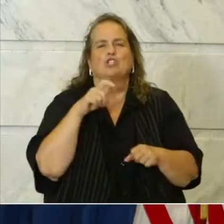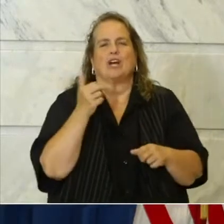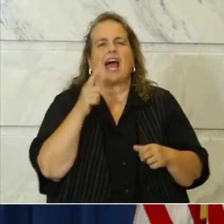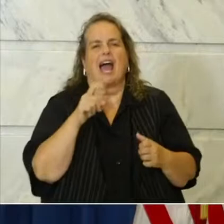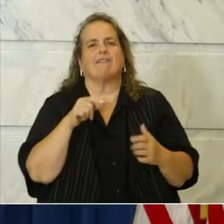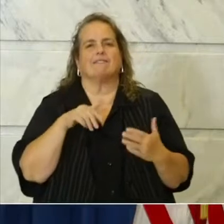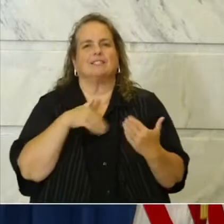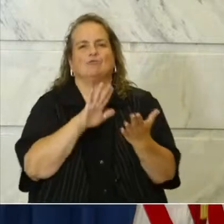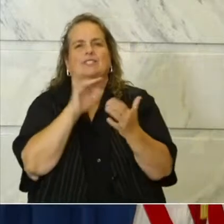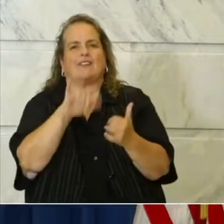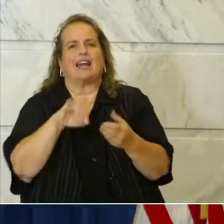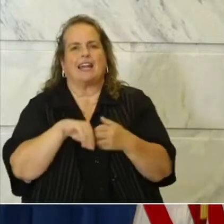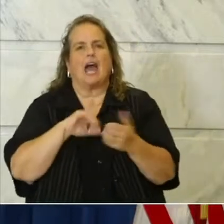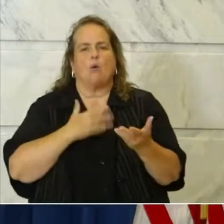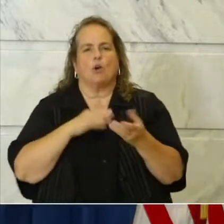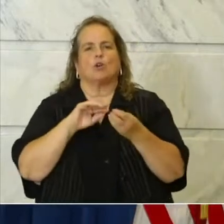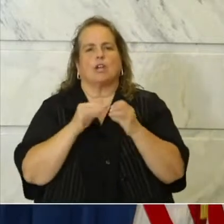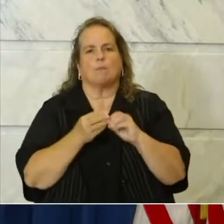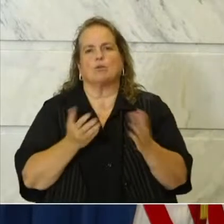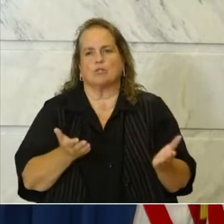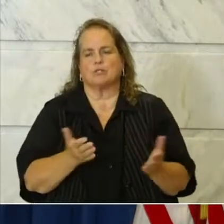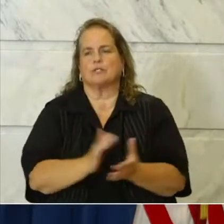numbers. That's not something anybody else would have known.